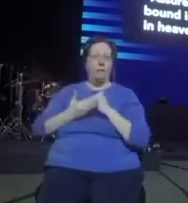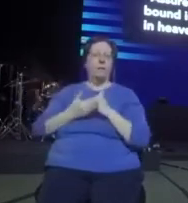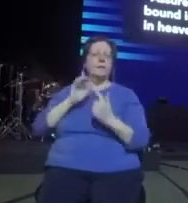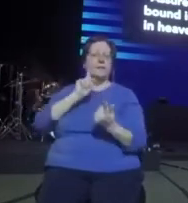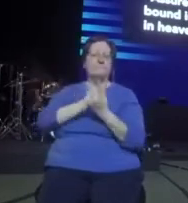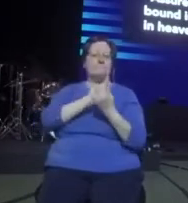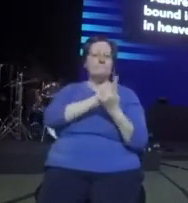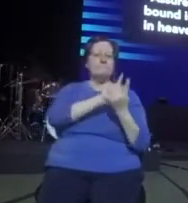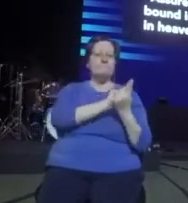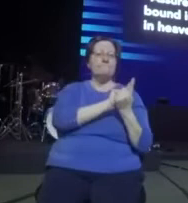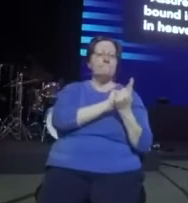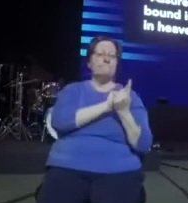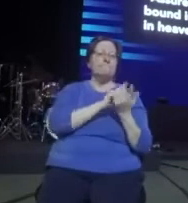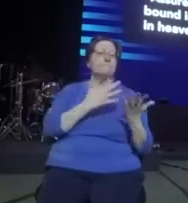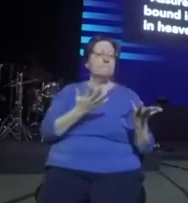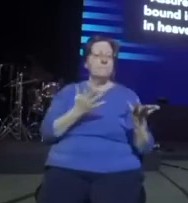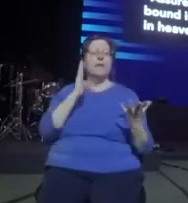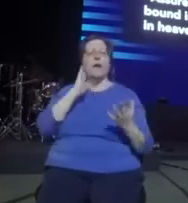these things.